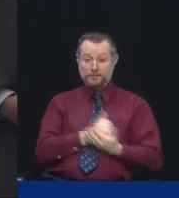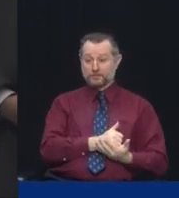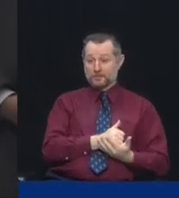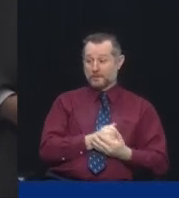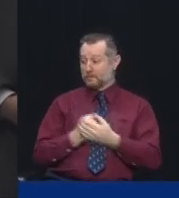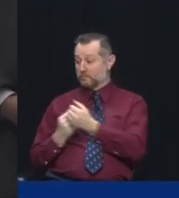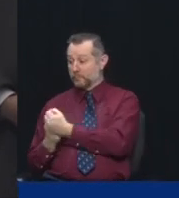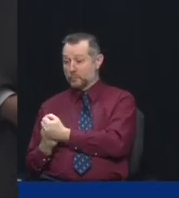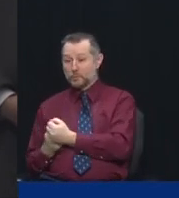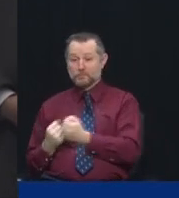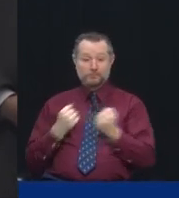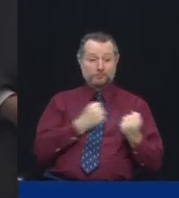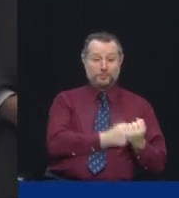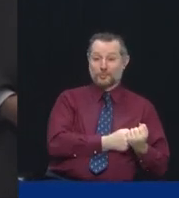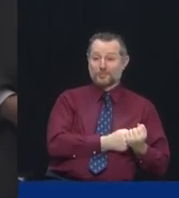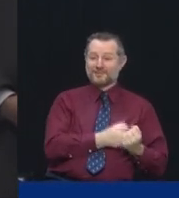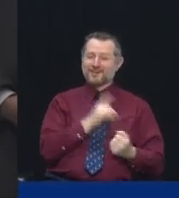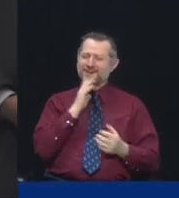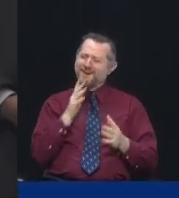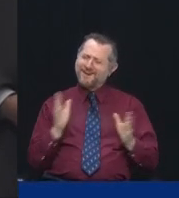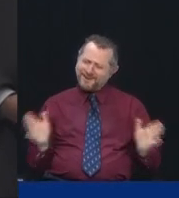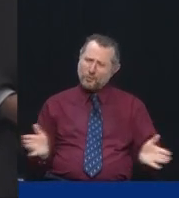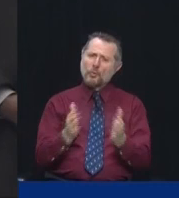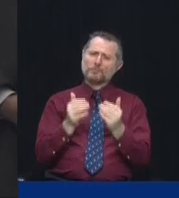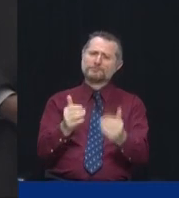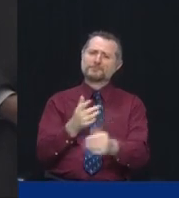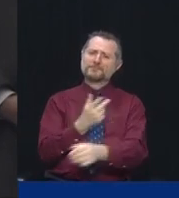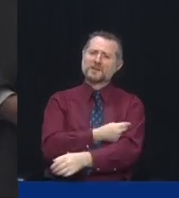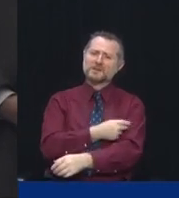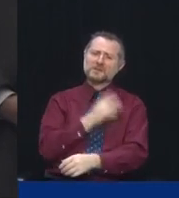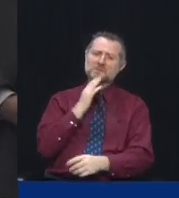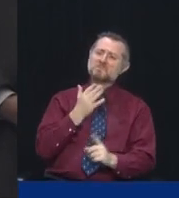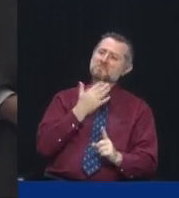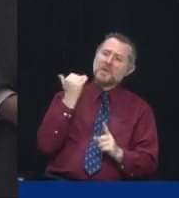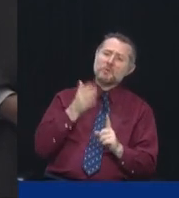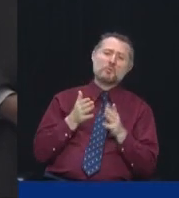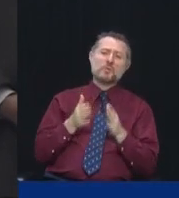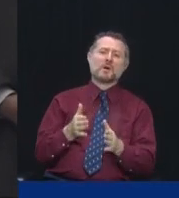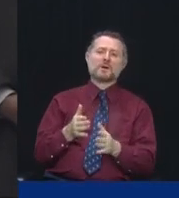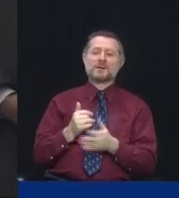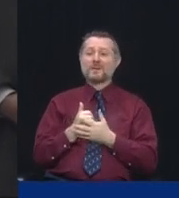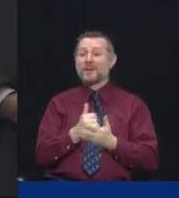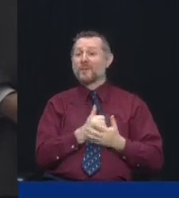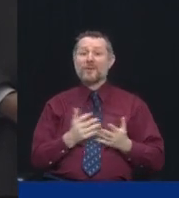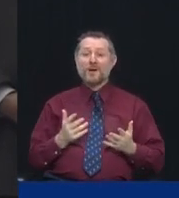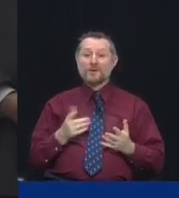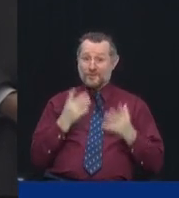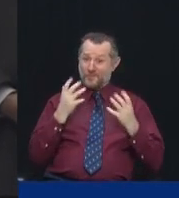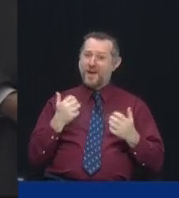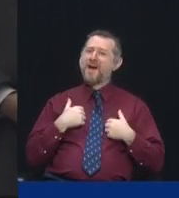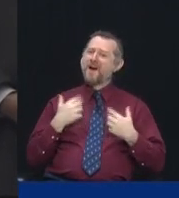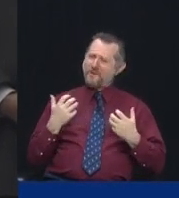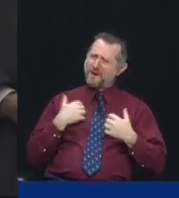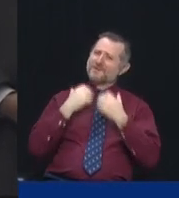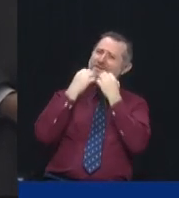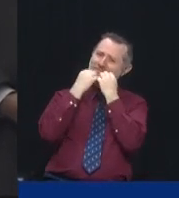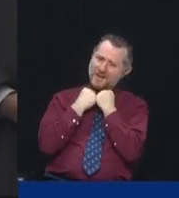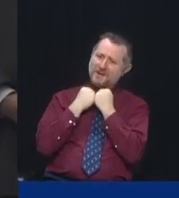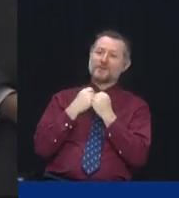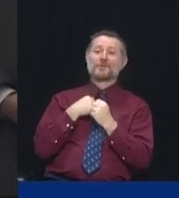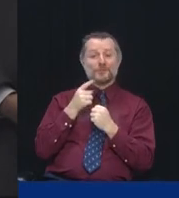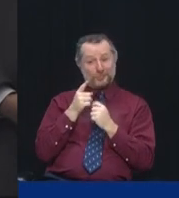the vaccine. It's the best way to help one another. You want to say you care about me?